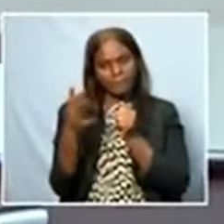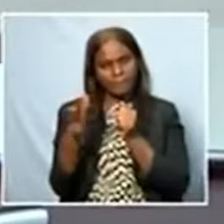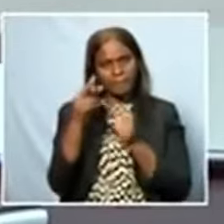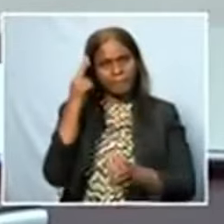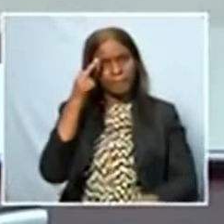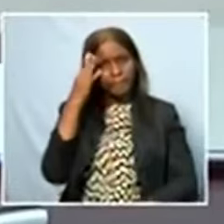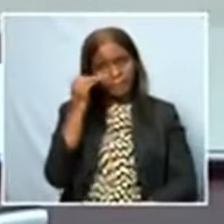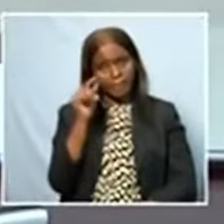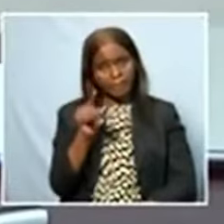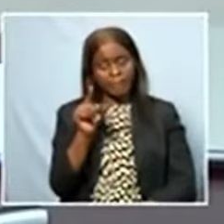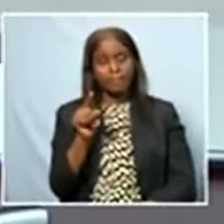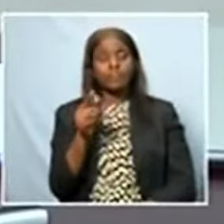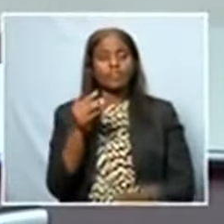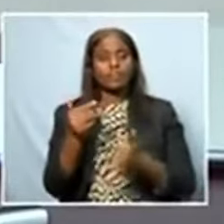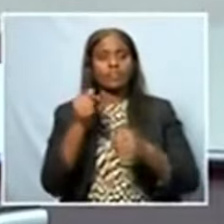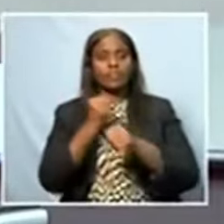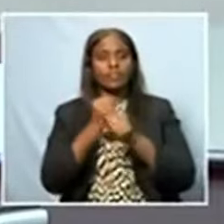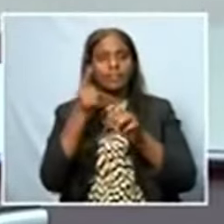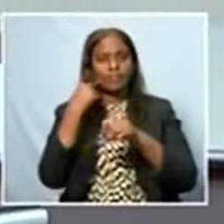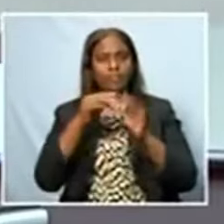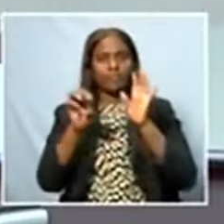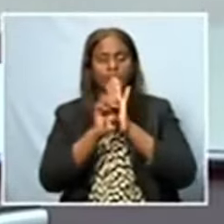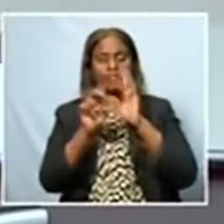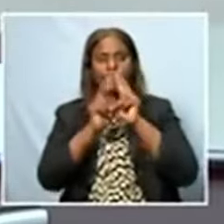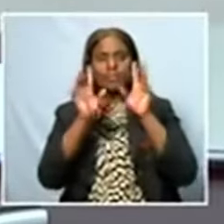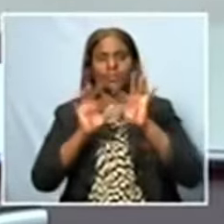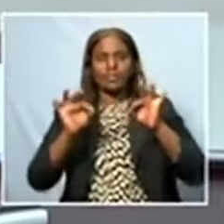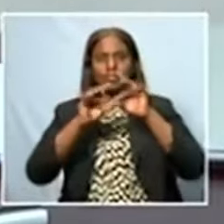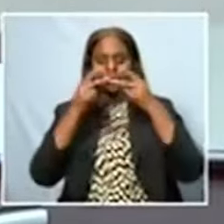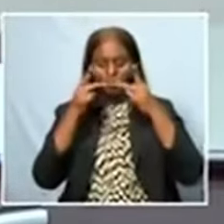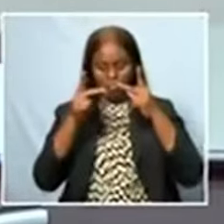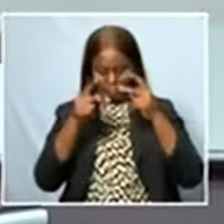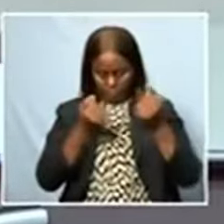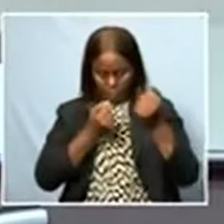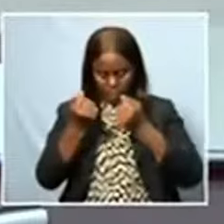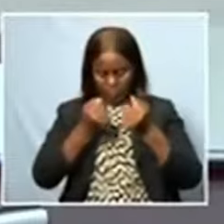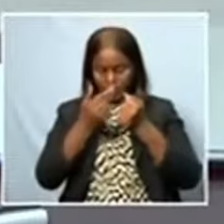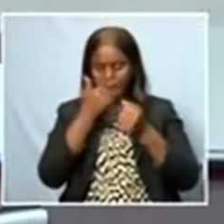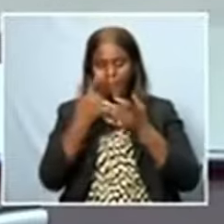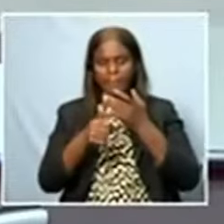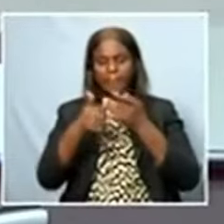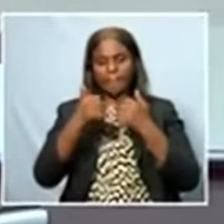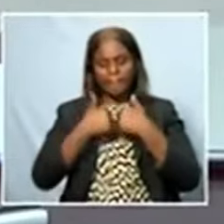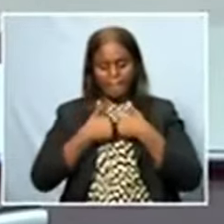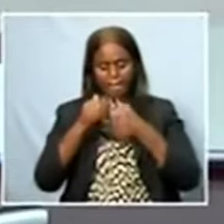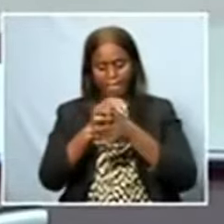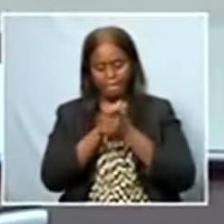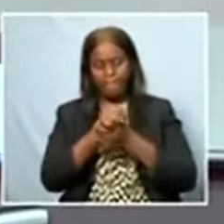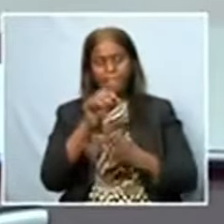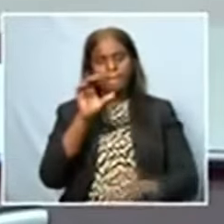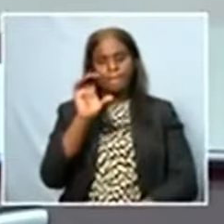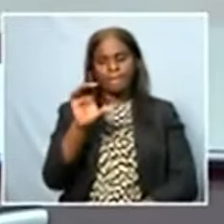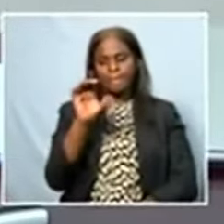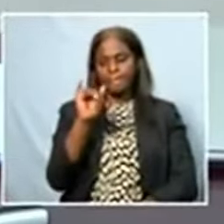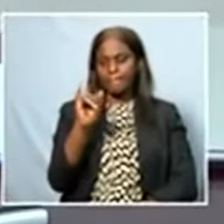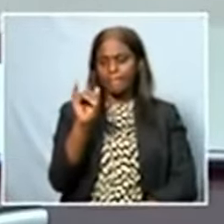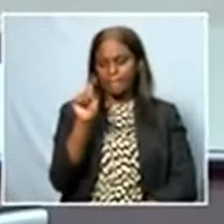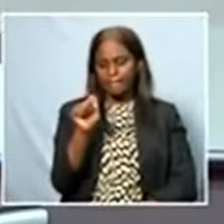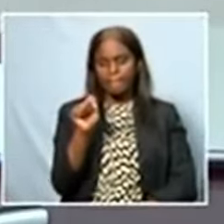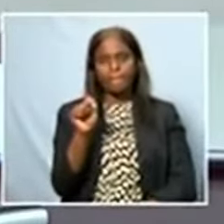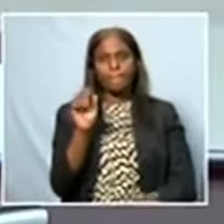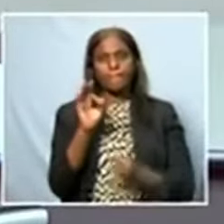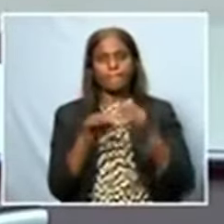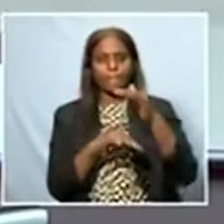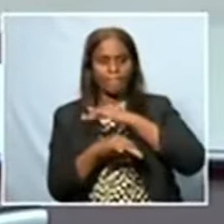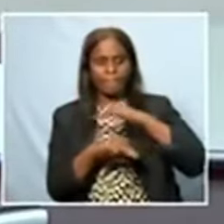rationale. So operators of such high-value public vehicles should be subject to either corporate income tax if the turnover is